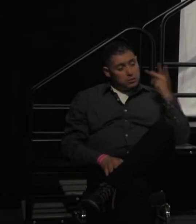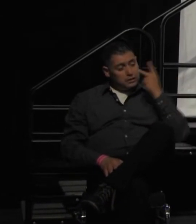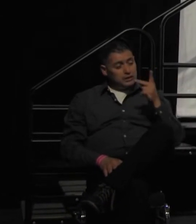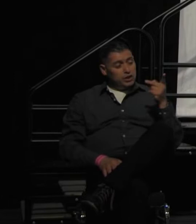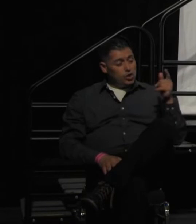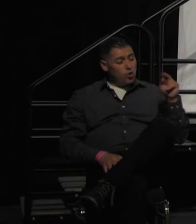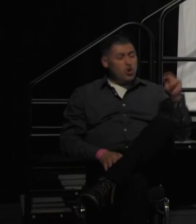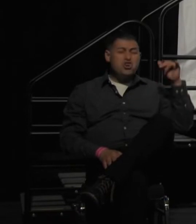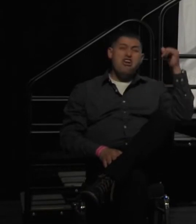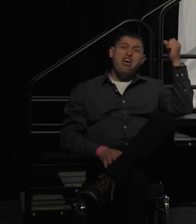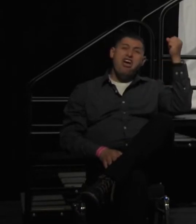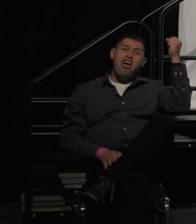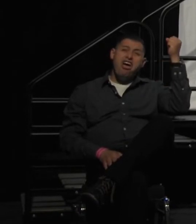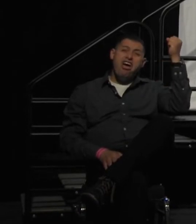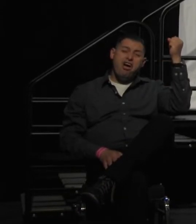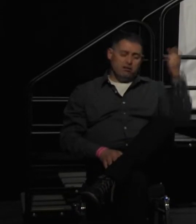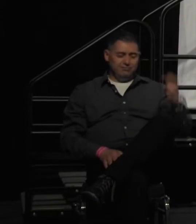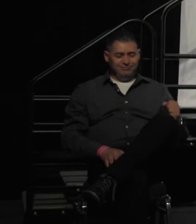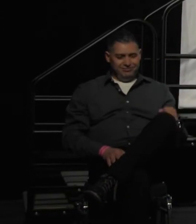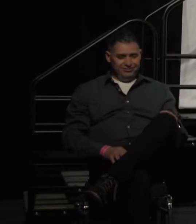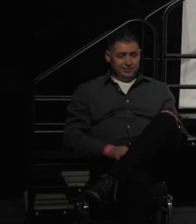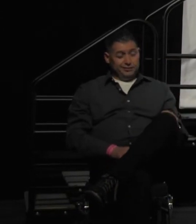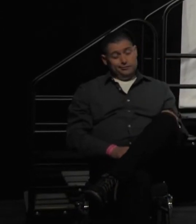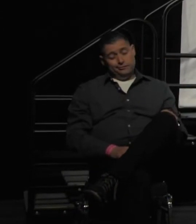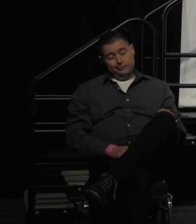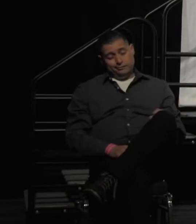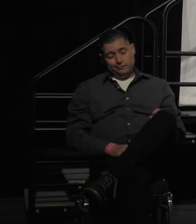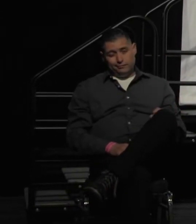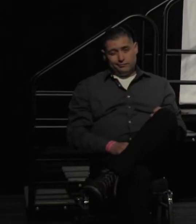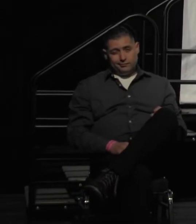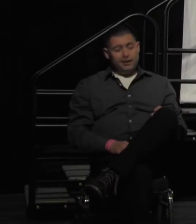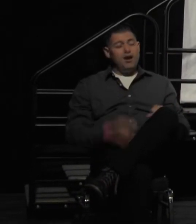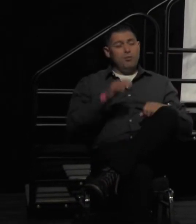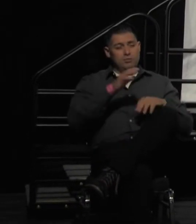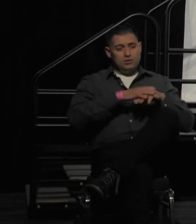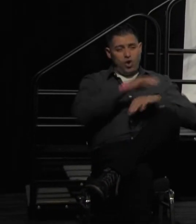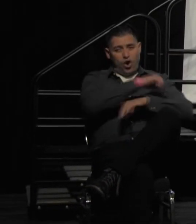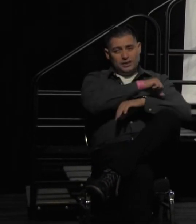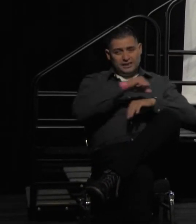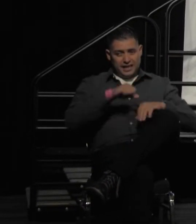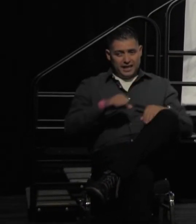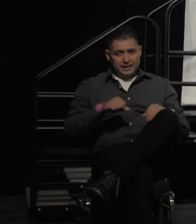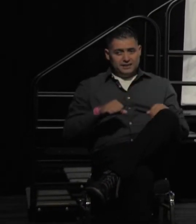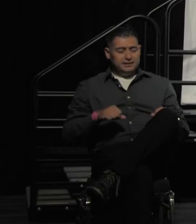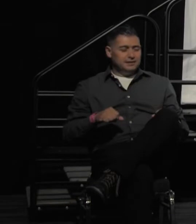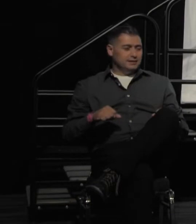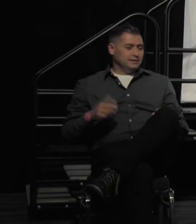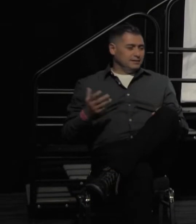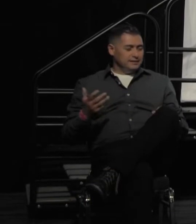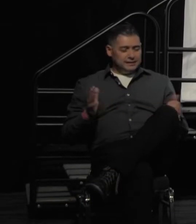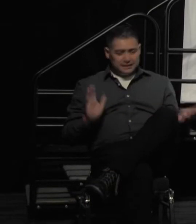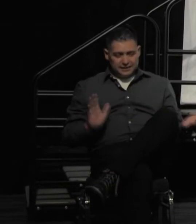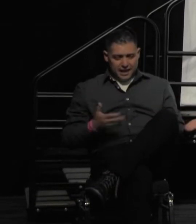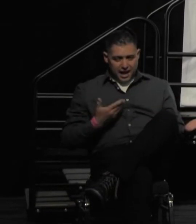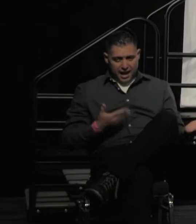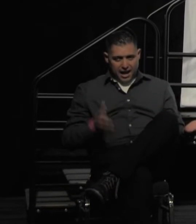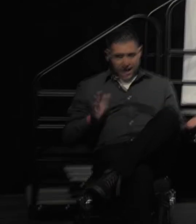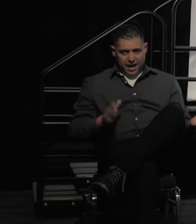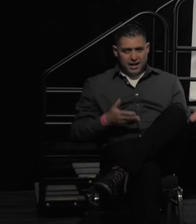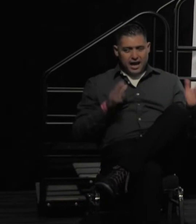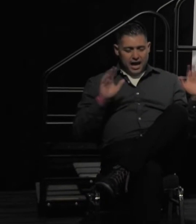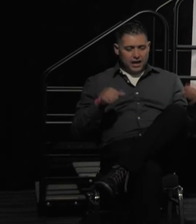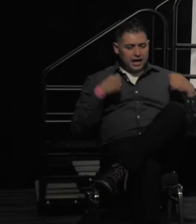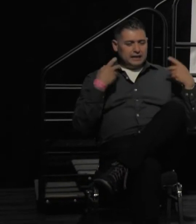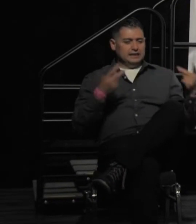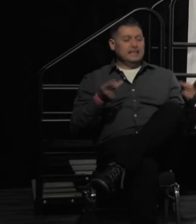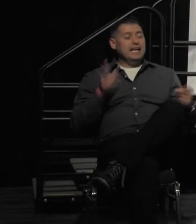Korn? Yeah! And so I got on stage at the Whiskey and I came and sang the song, and I could see and